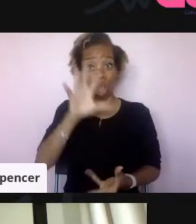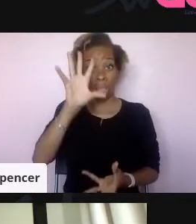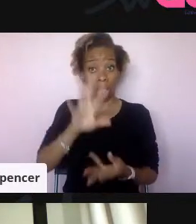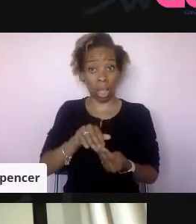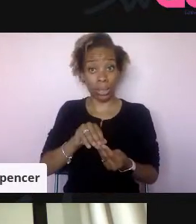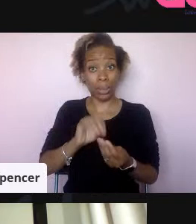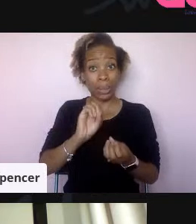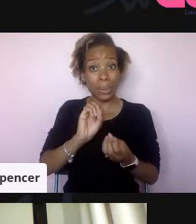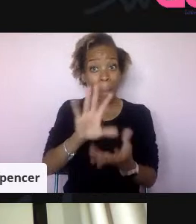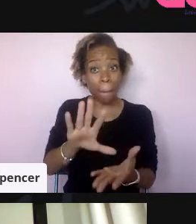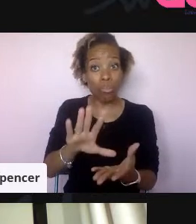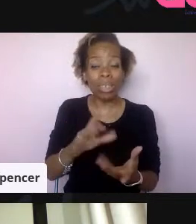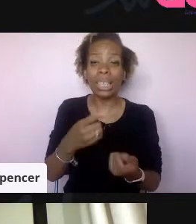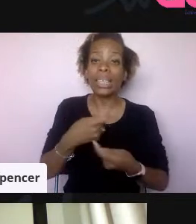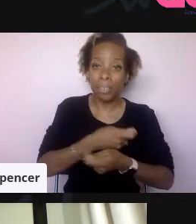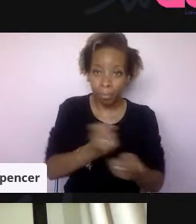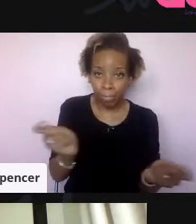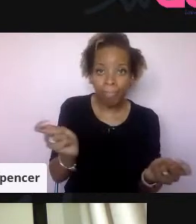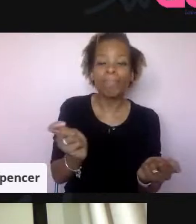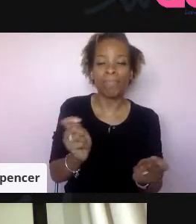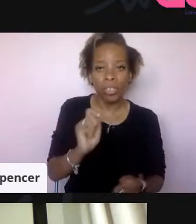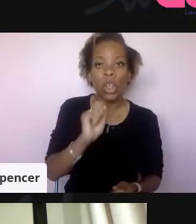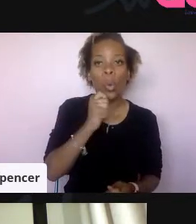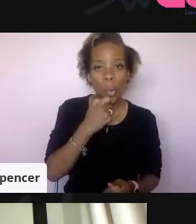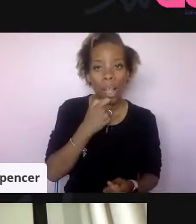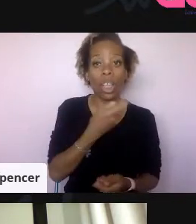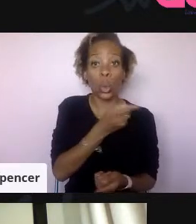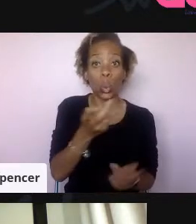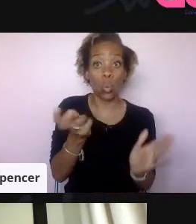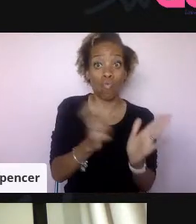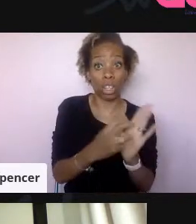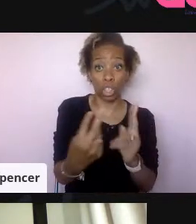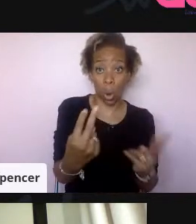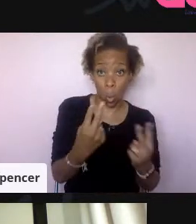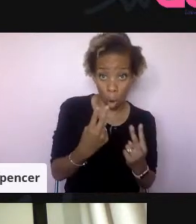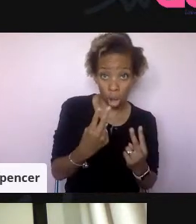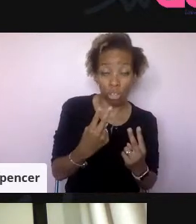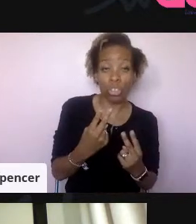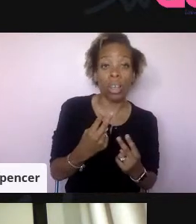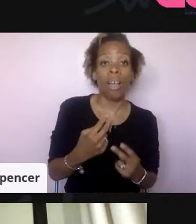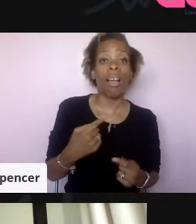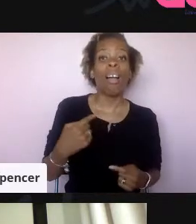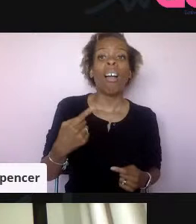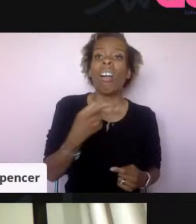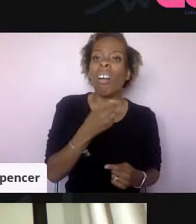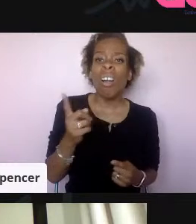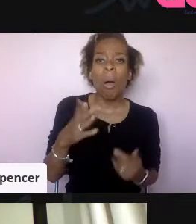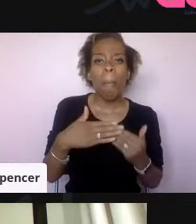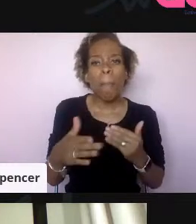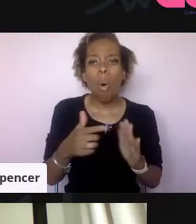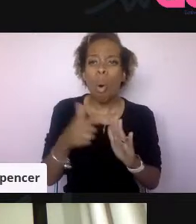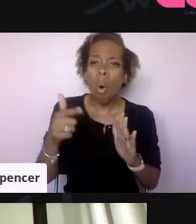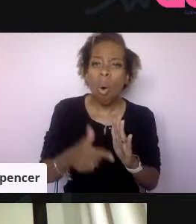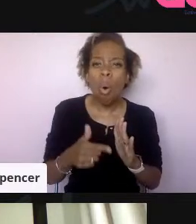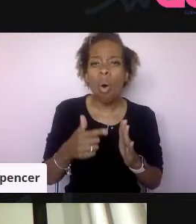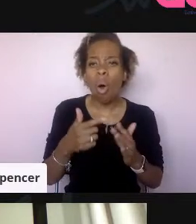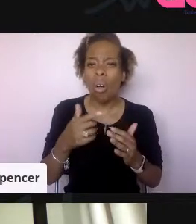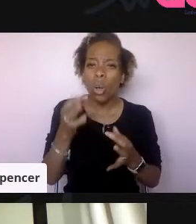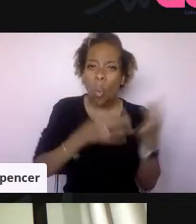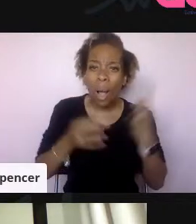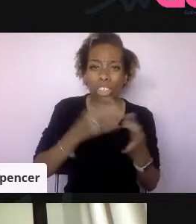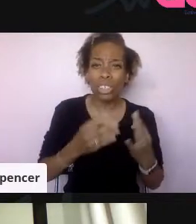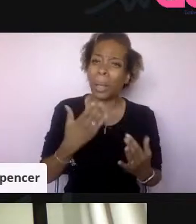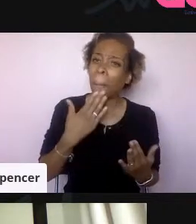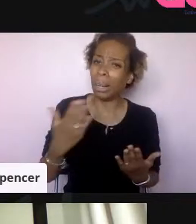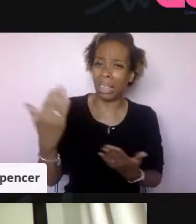some of the key points and links to everyone who registered. And I think if you've got further questions, please don't hesitate to get in